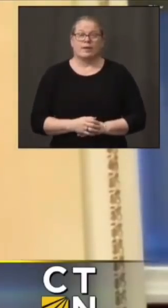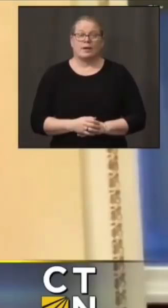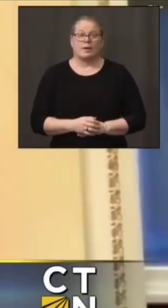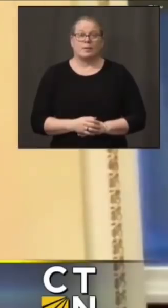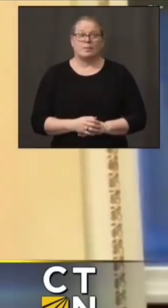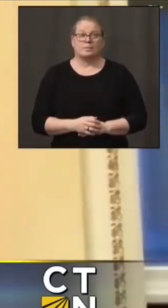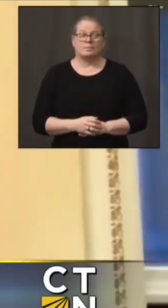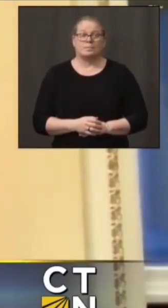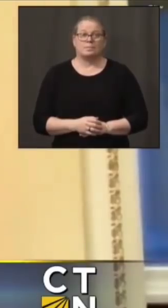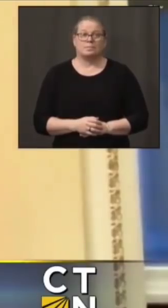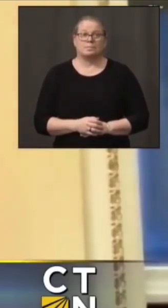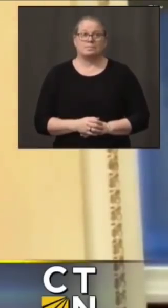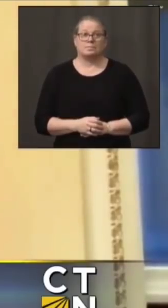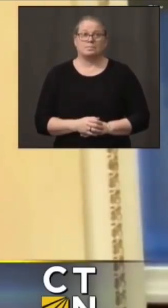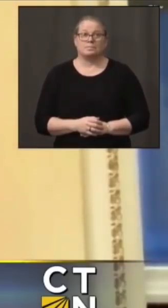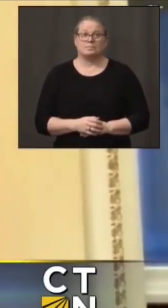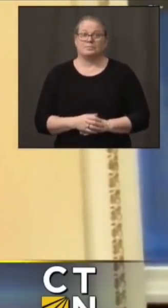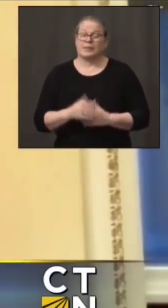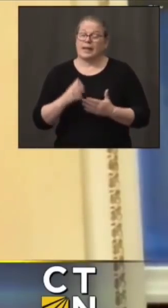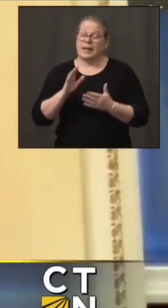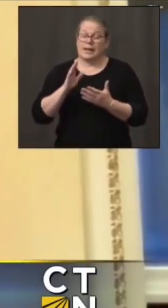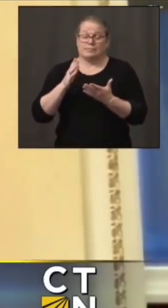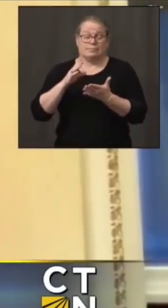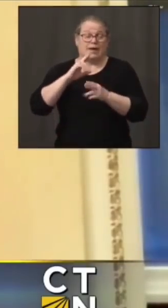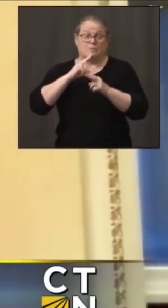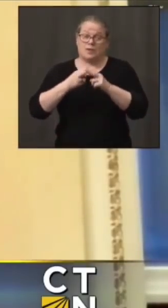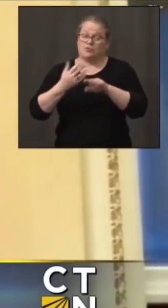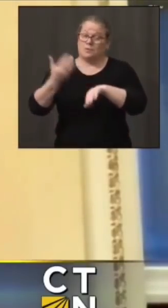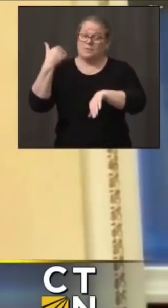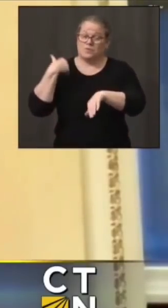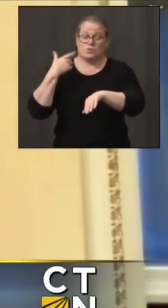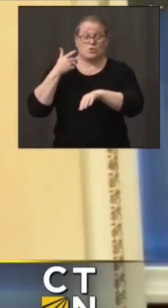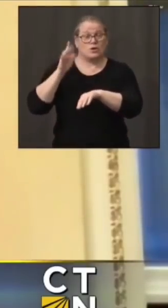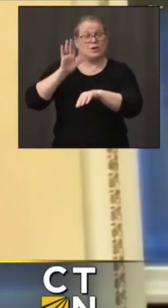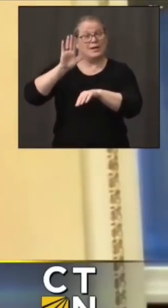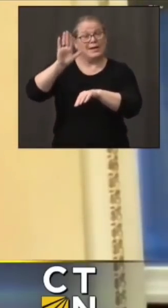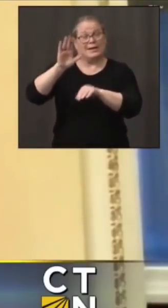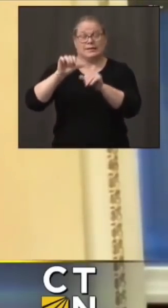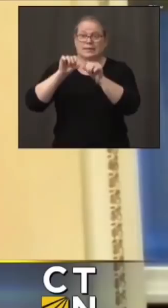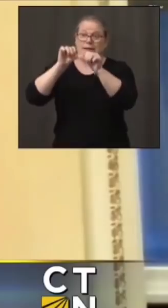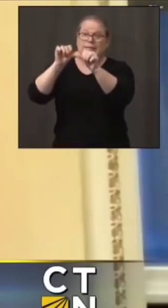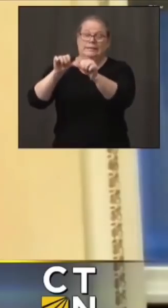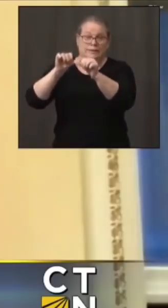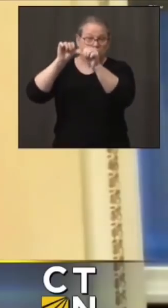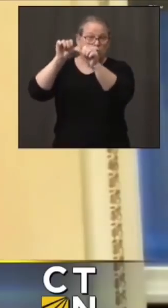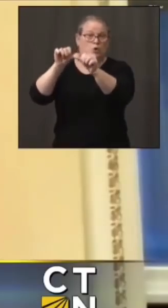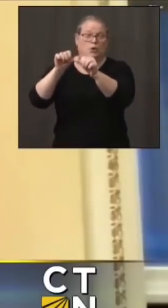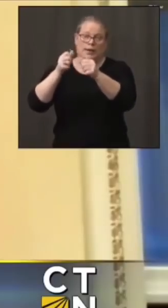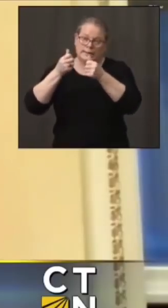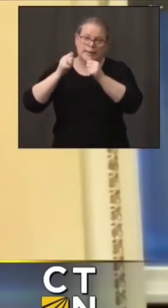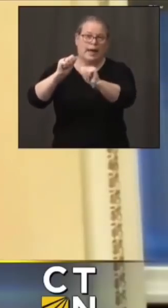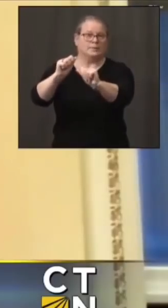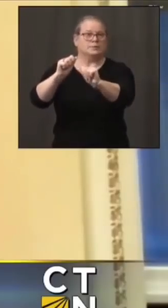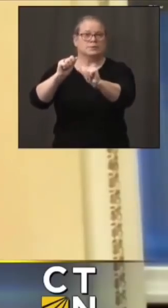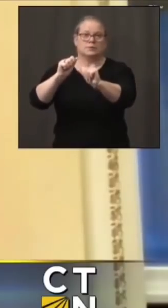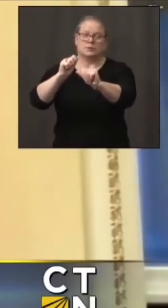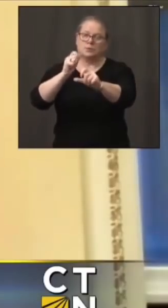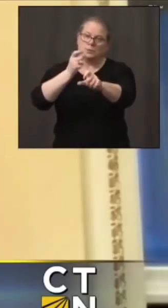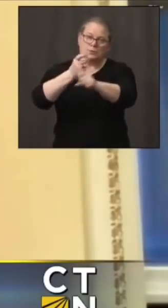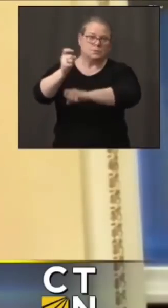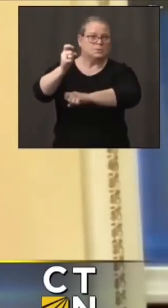his continued attempts to denounce what was a fair, legal, free